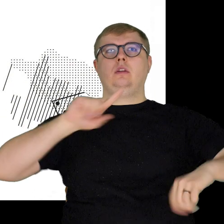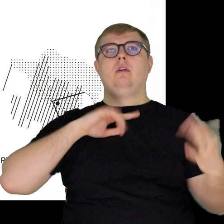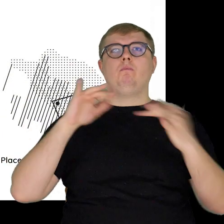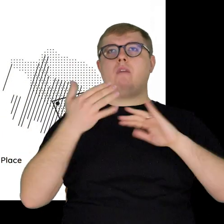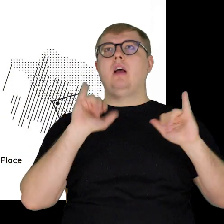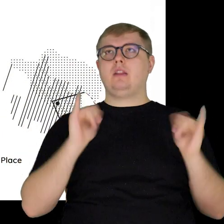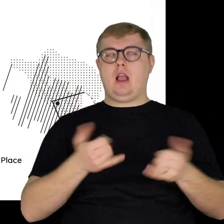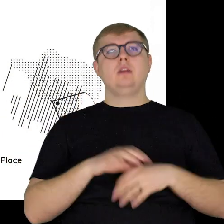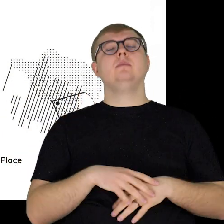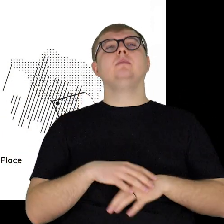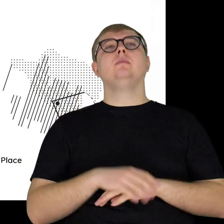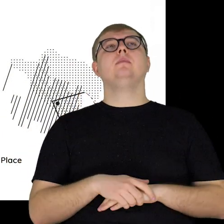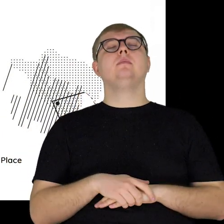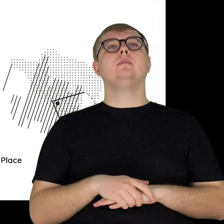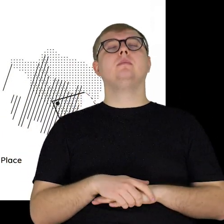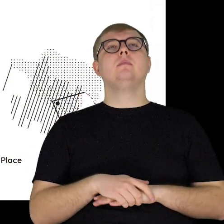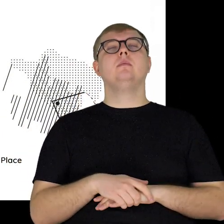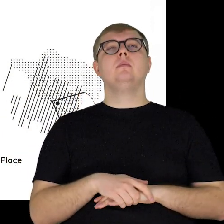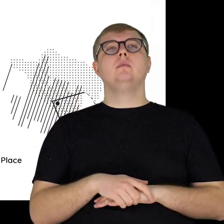very like different scale.